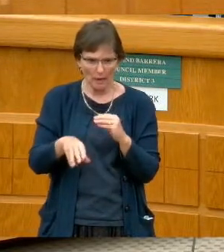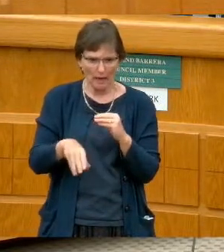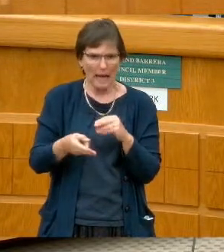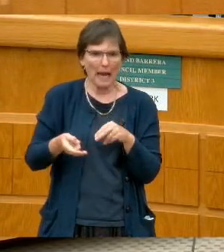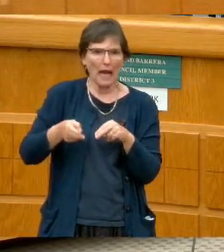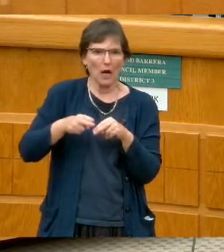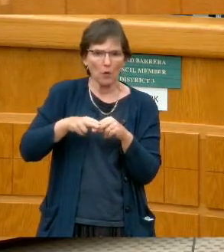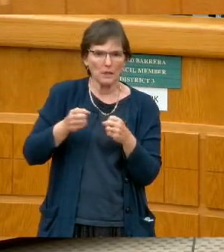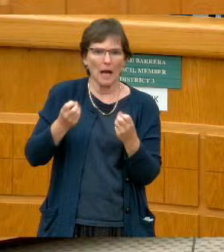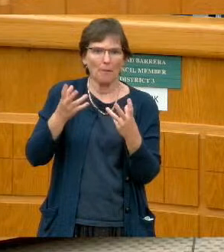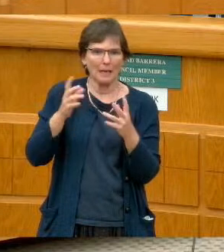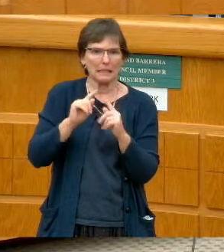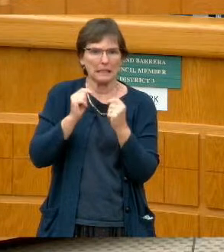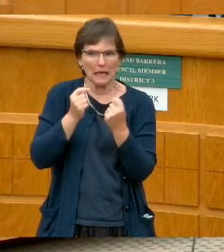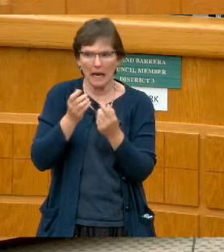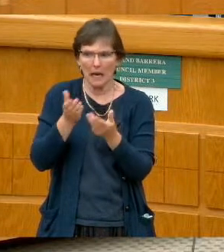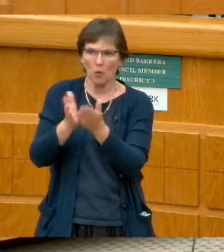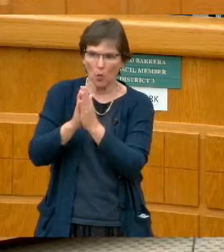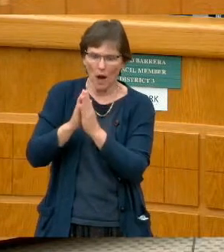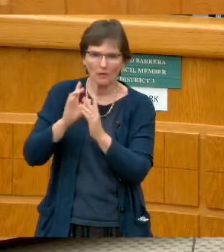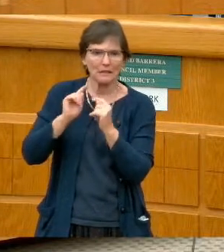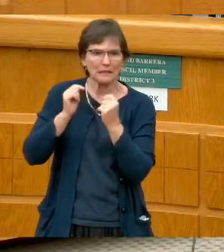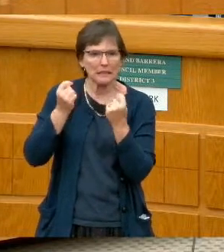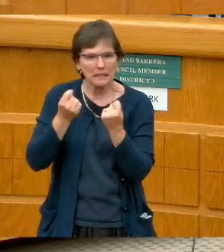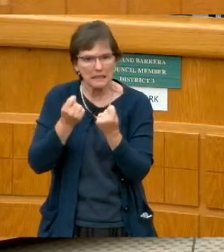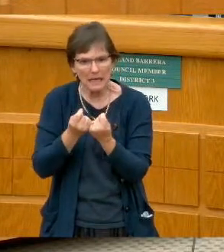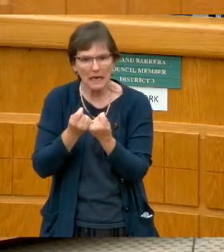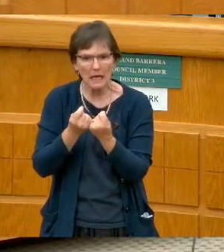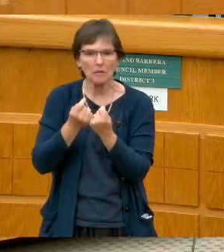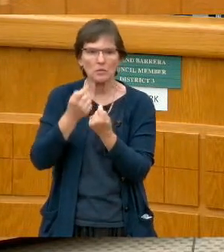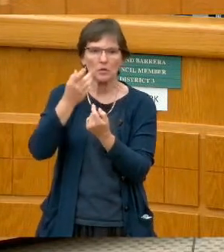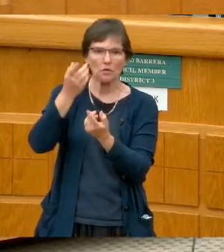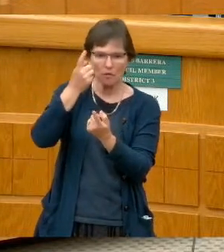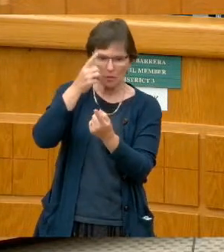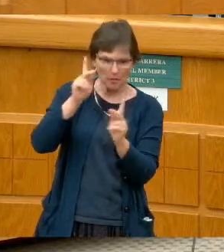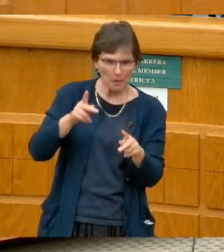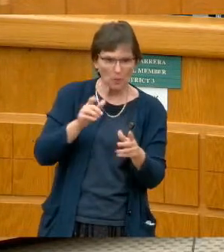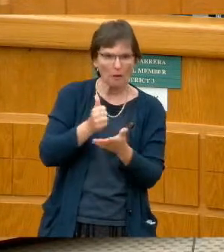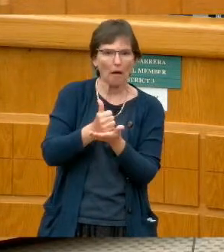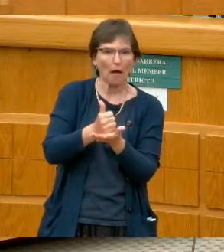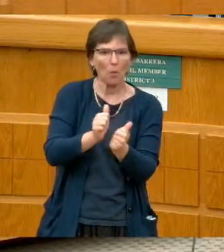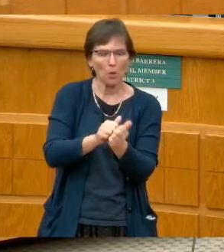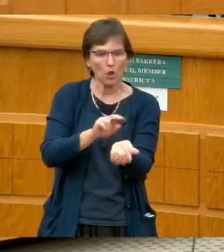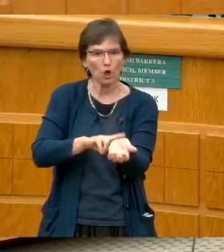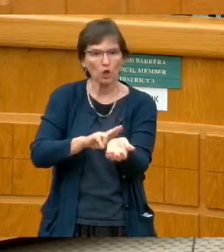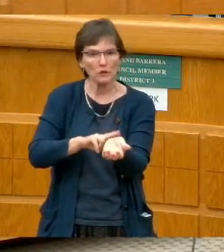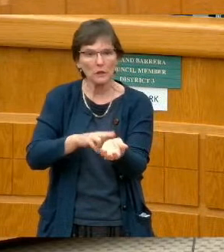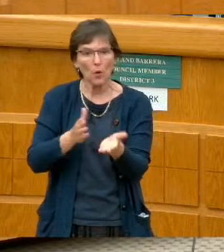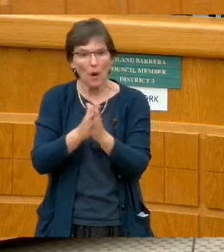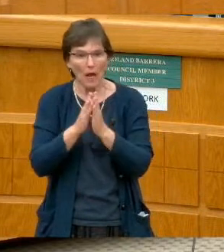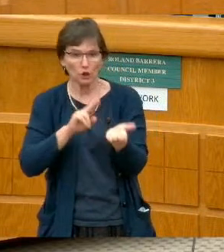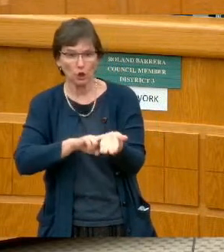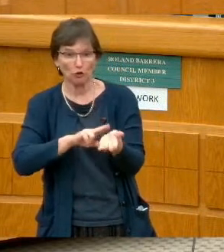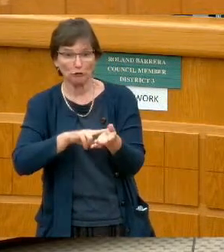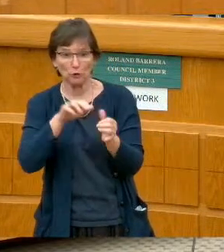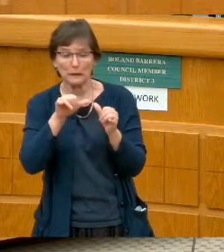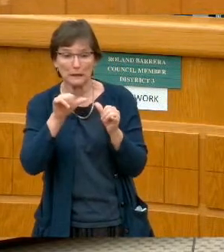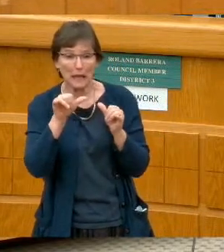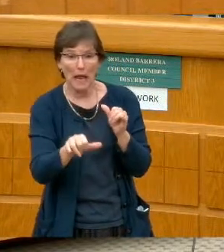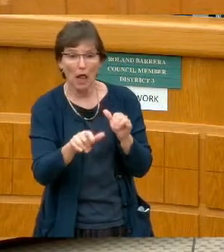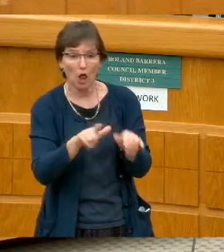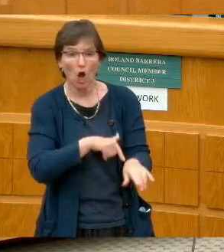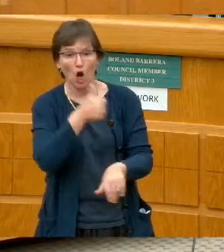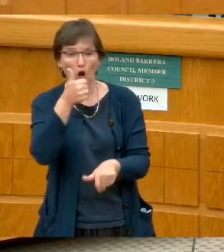beds. We had to request team after team and extension after extension of those